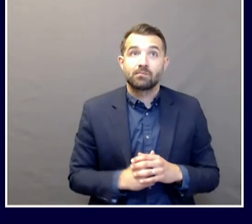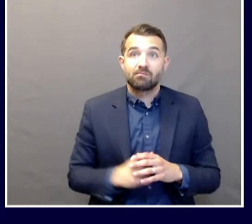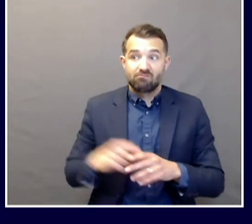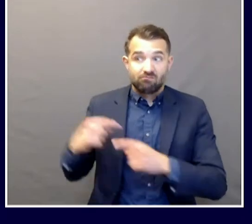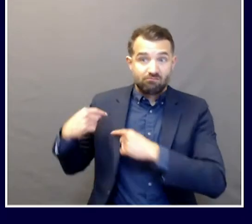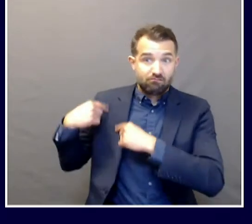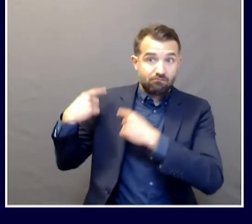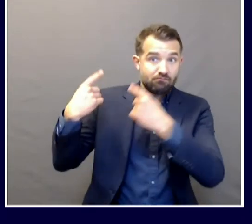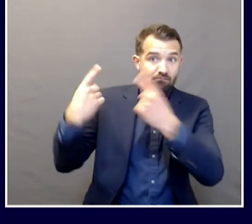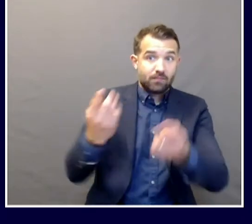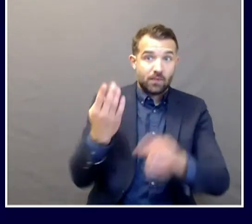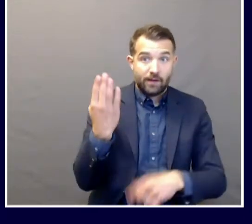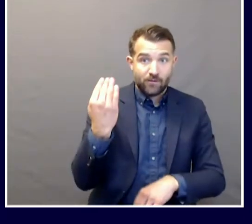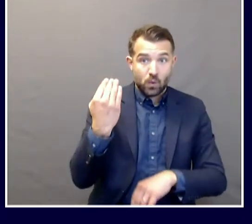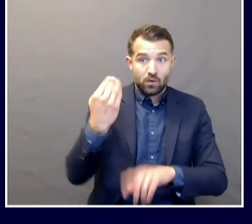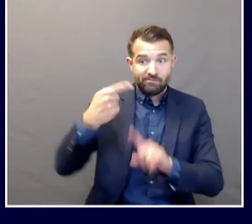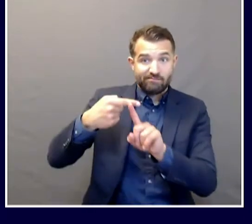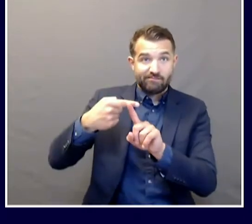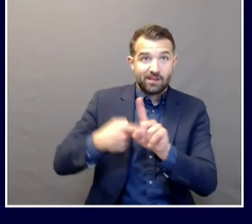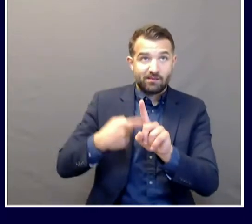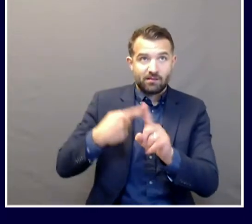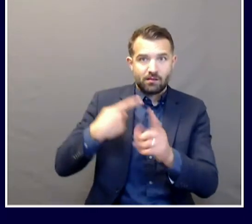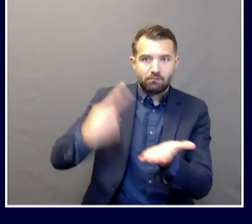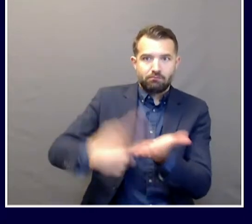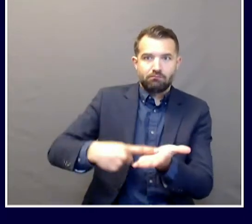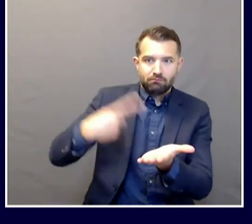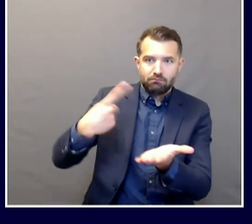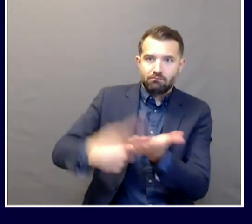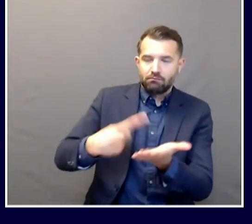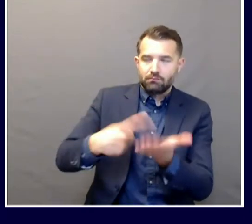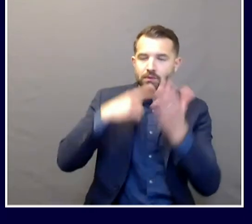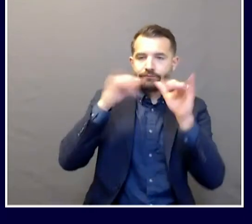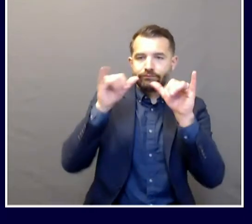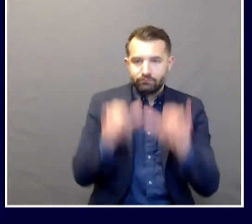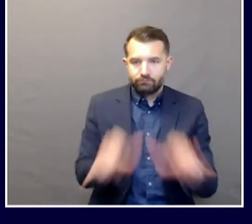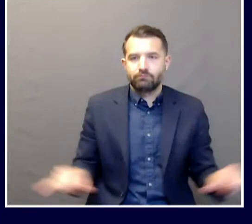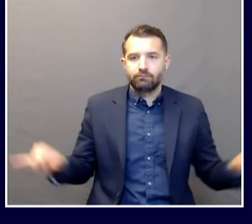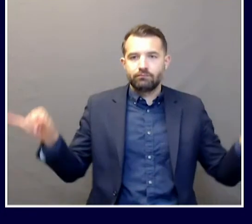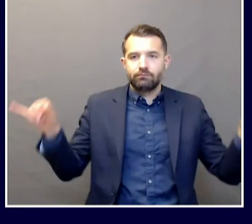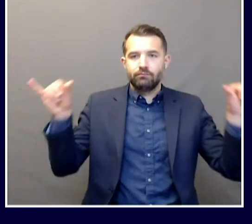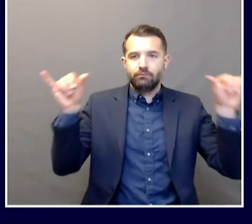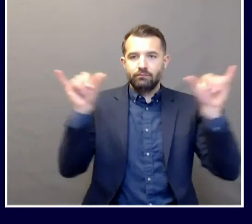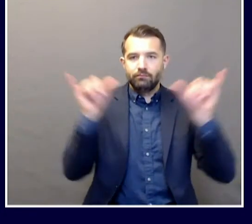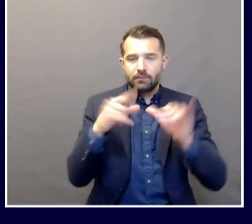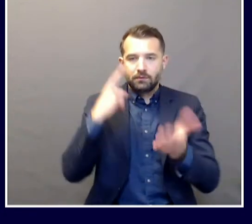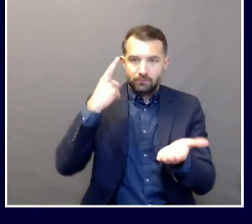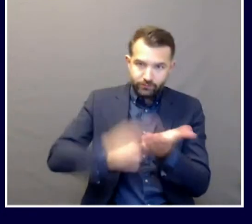14 months. And when I talk about disease control, that's shorthand for that work.